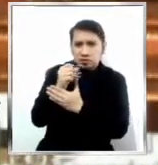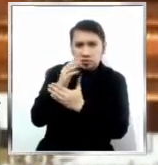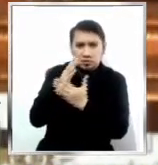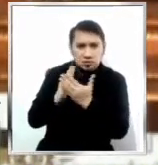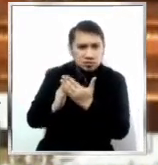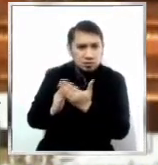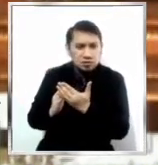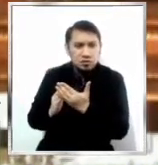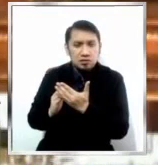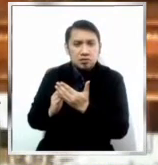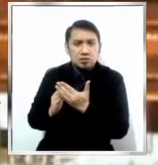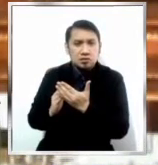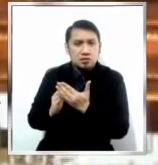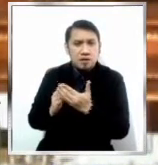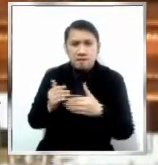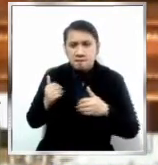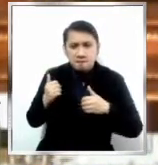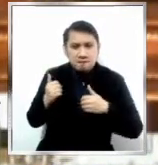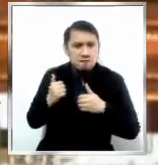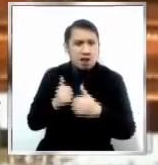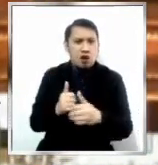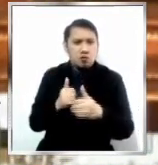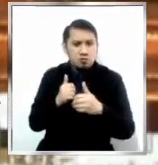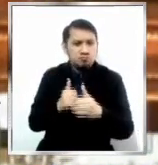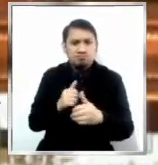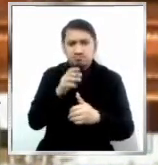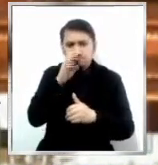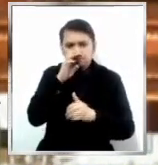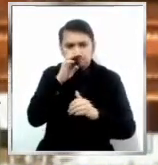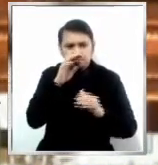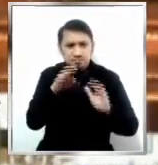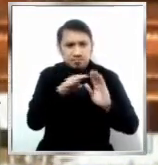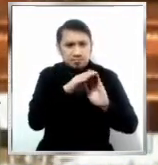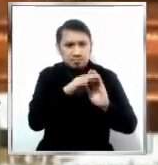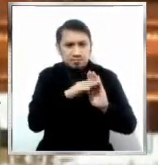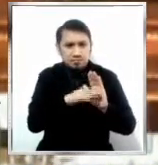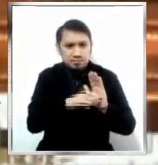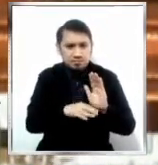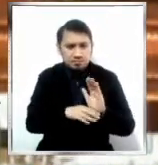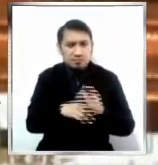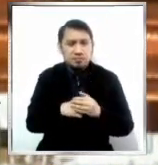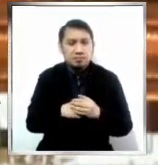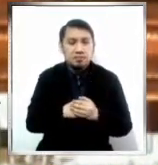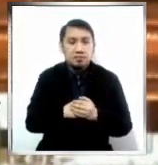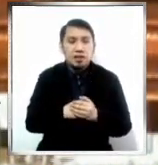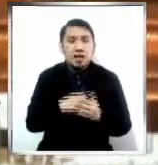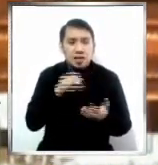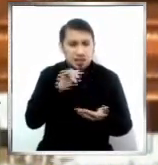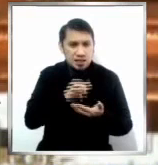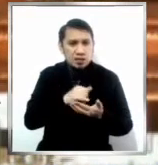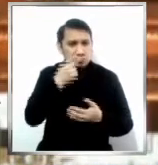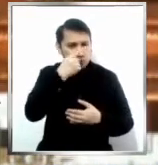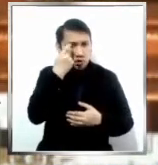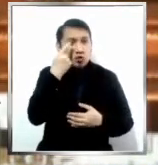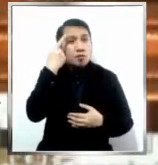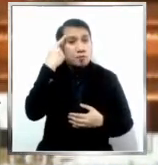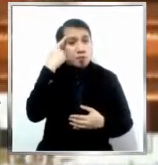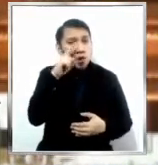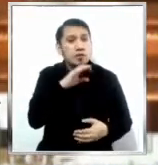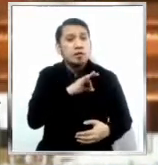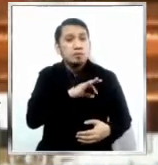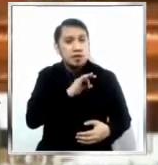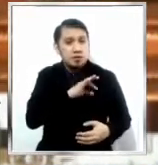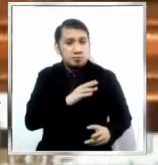followed protocol to a T. Well, it redounded to the benefit of the people of the localities.